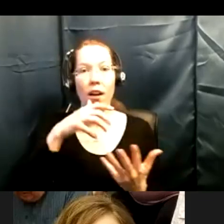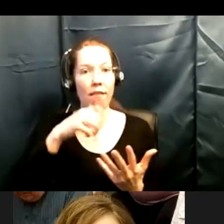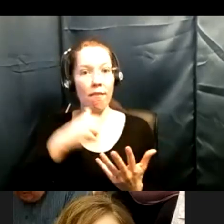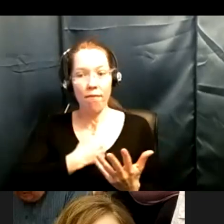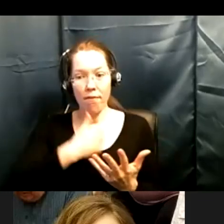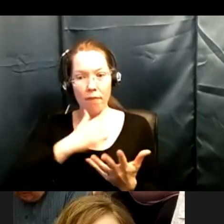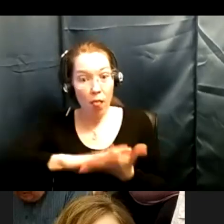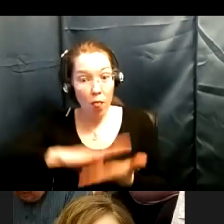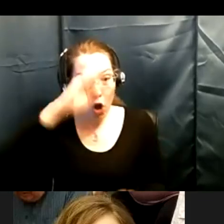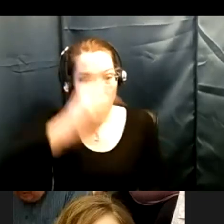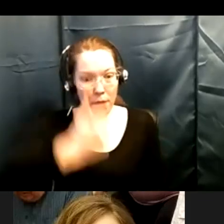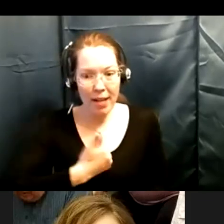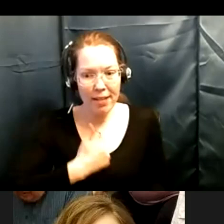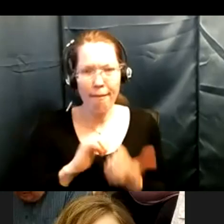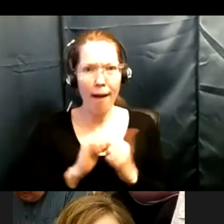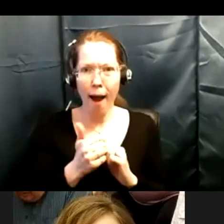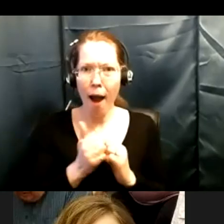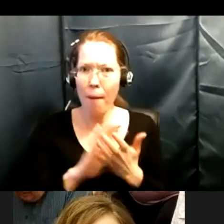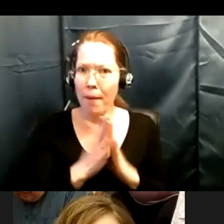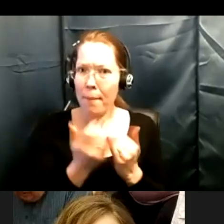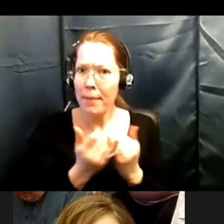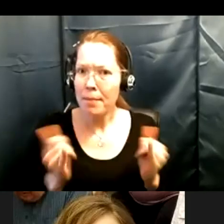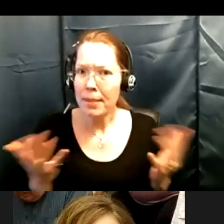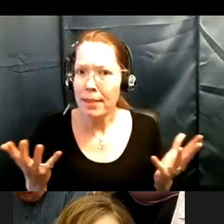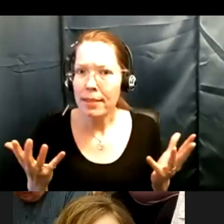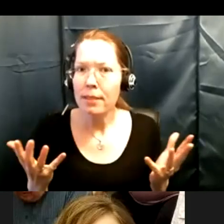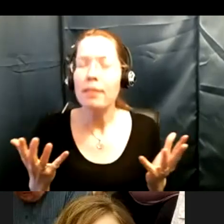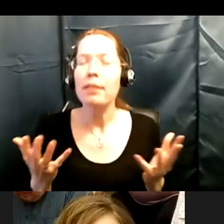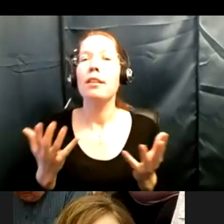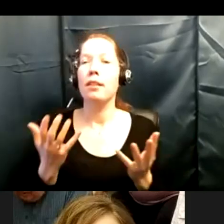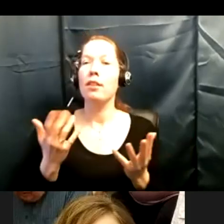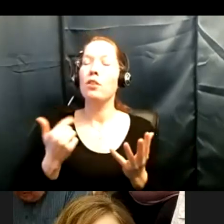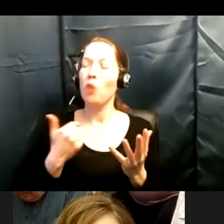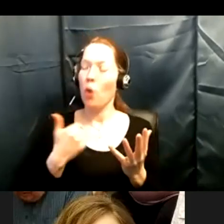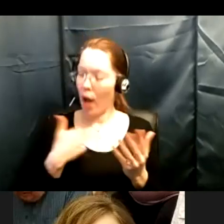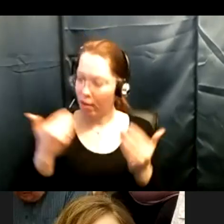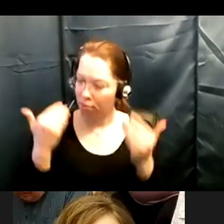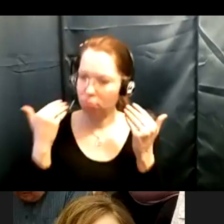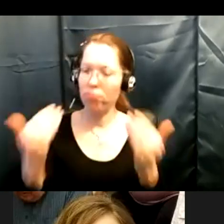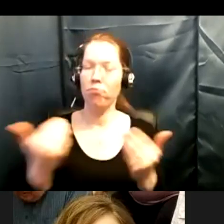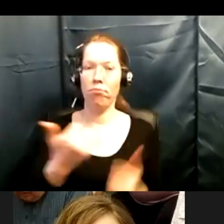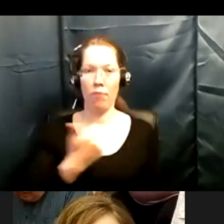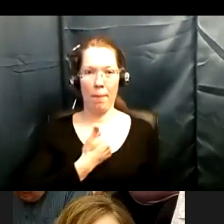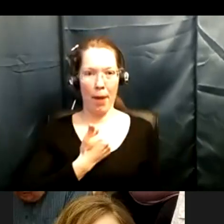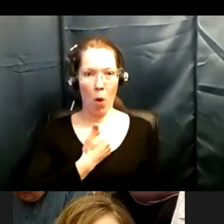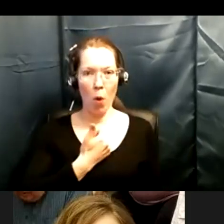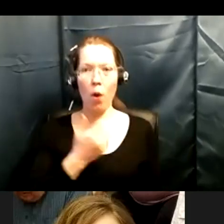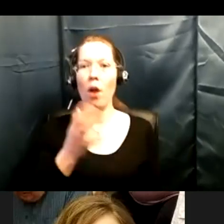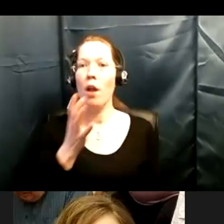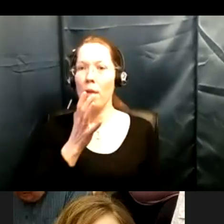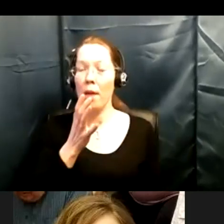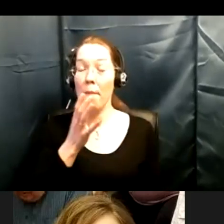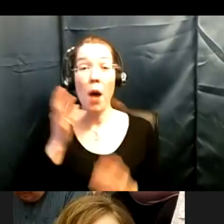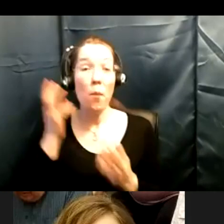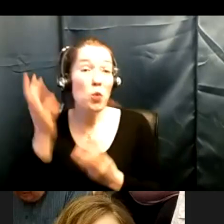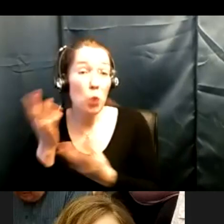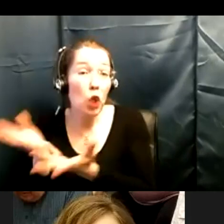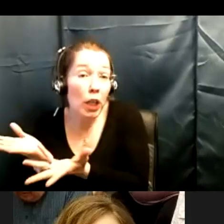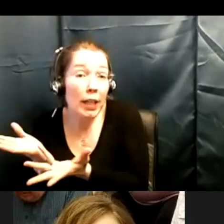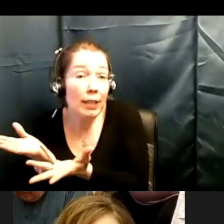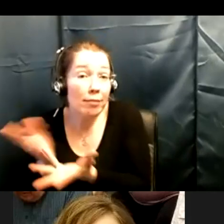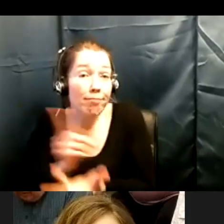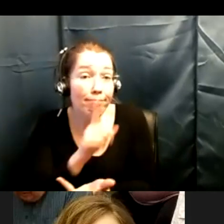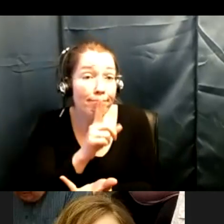independent? And so therefore I went out on my own. My mom did worry. My mom